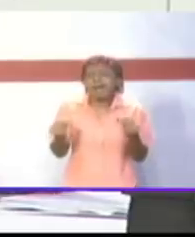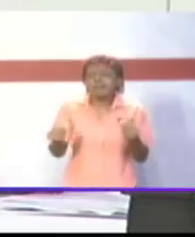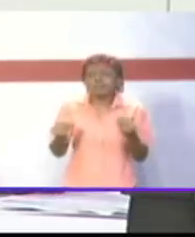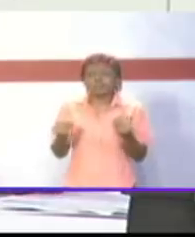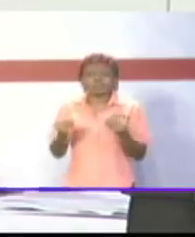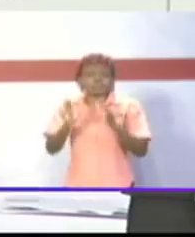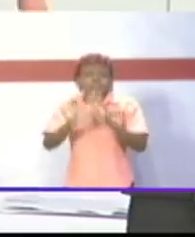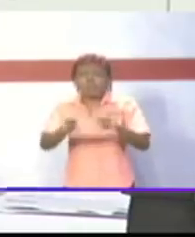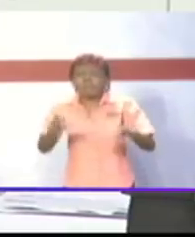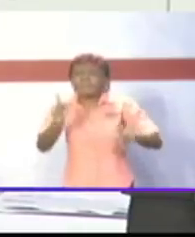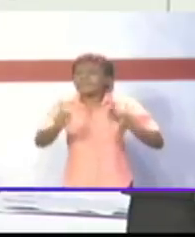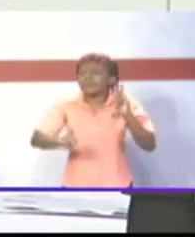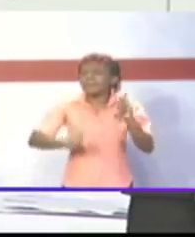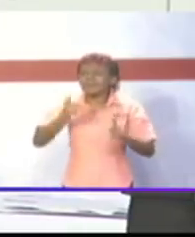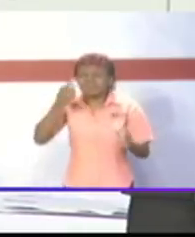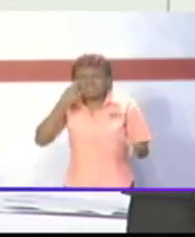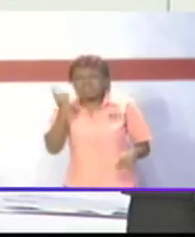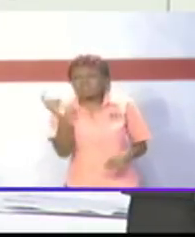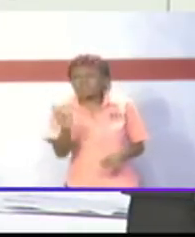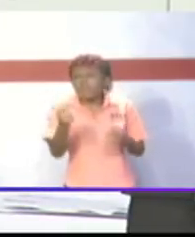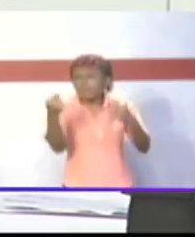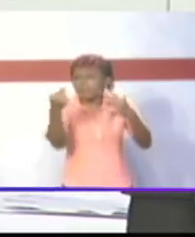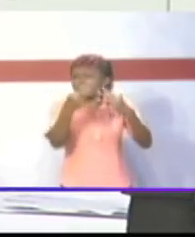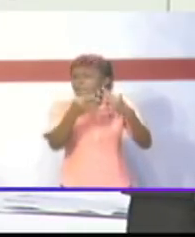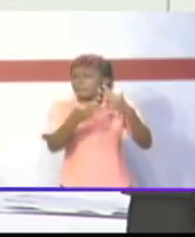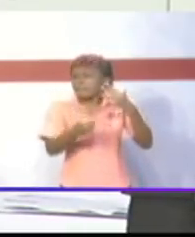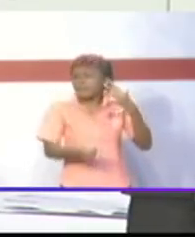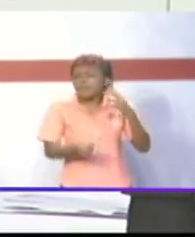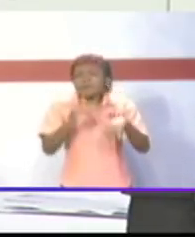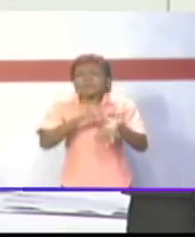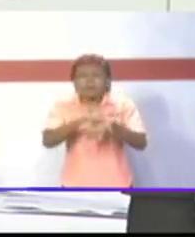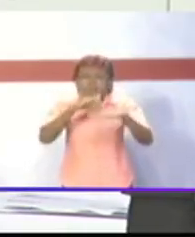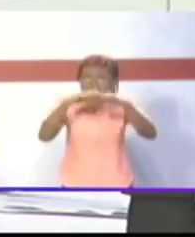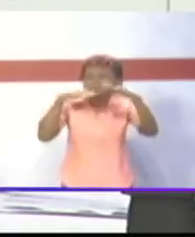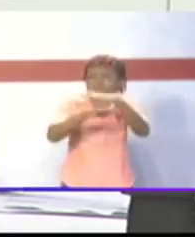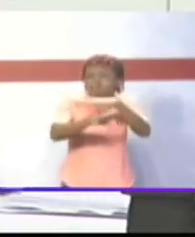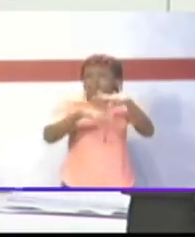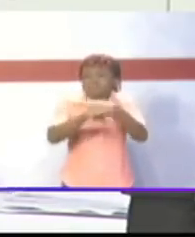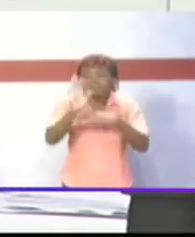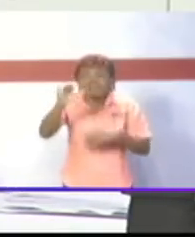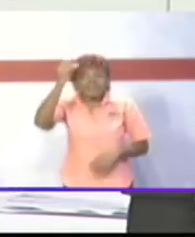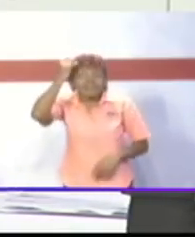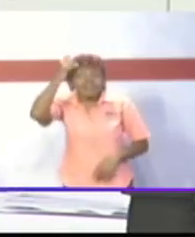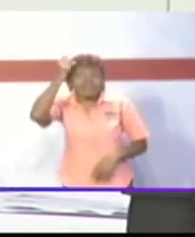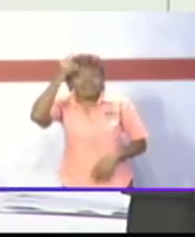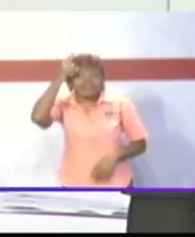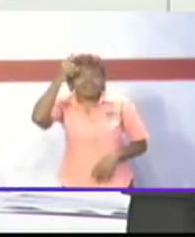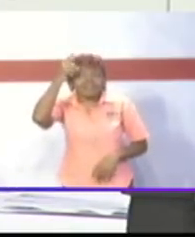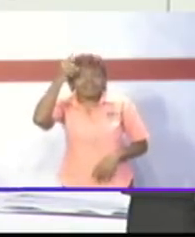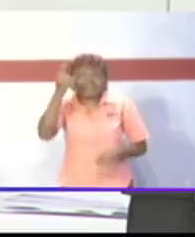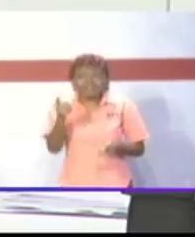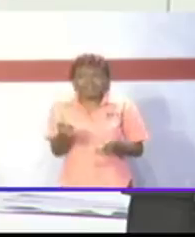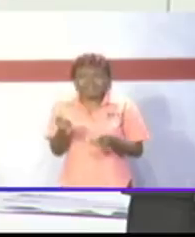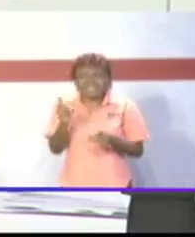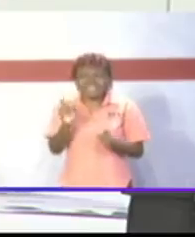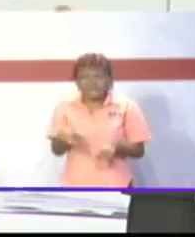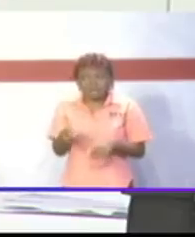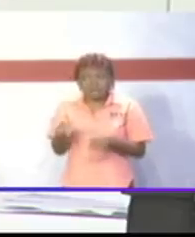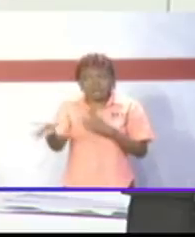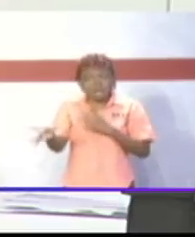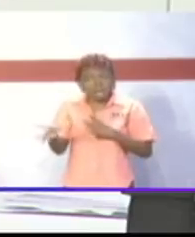their health. So a COVID positive patient has a risk of rapid decompensation and